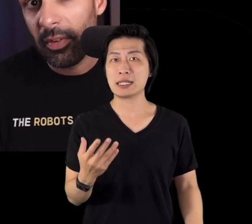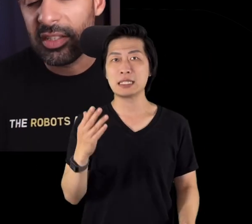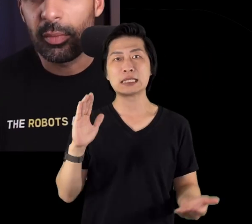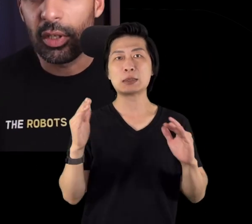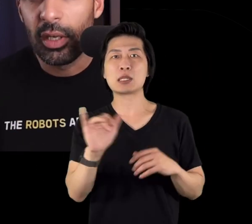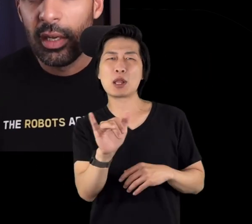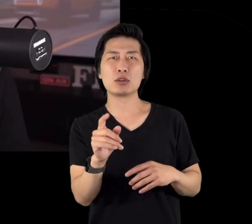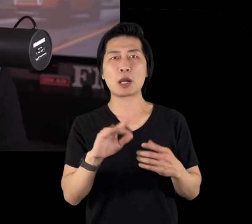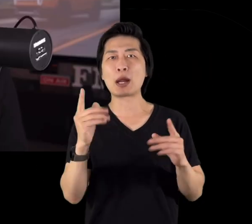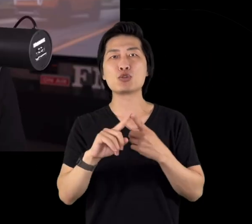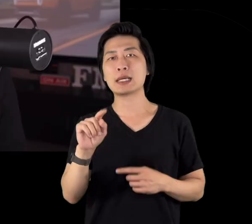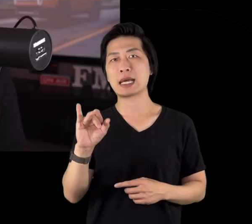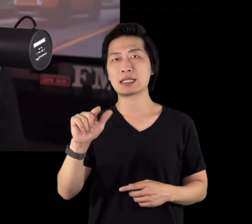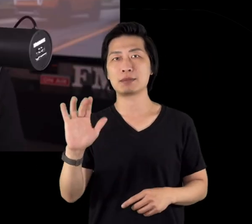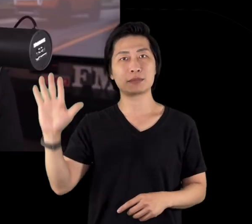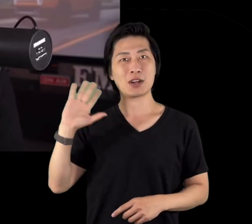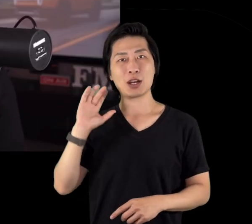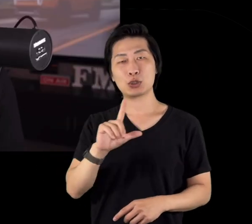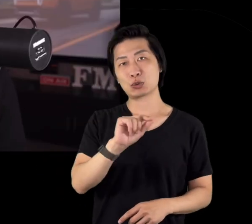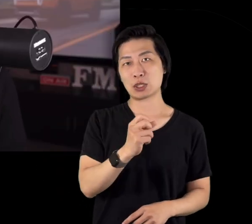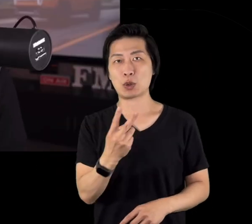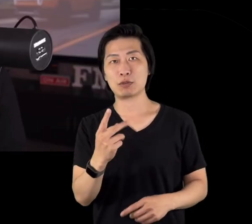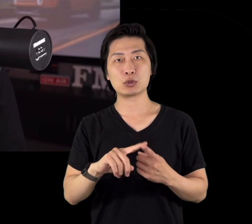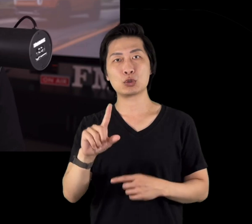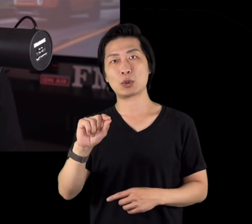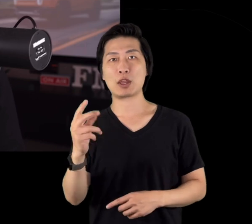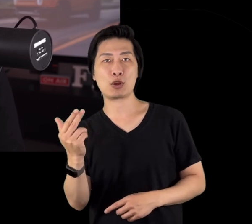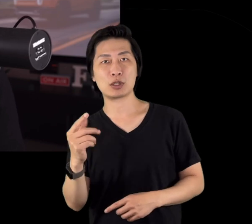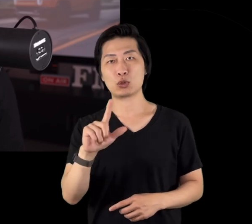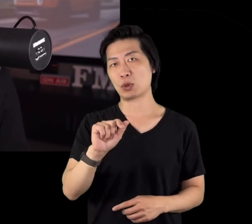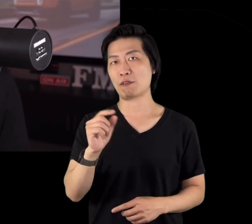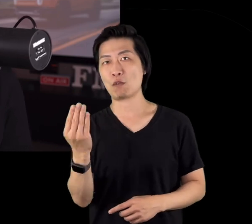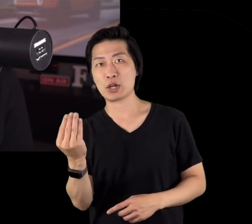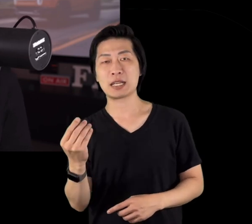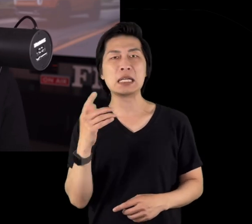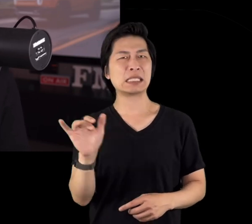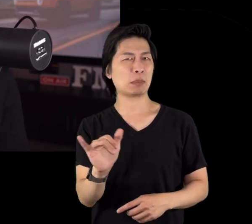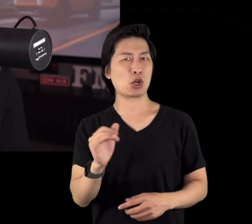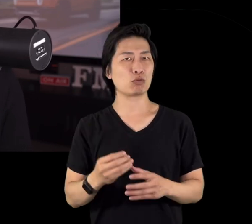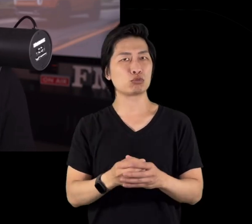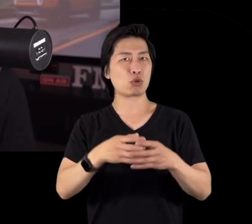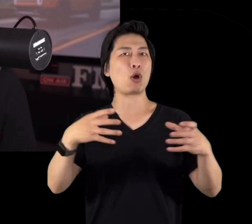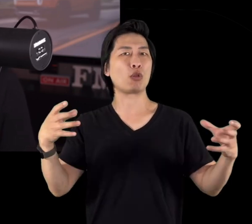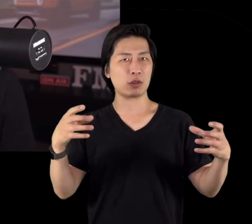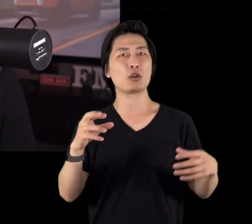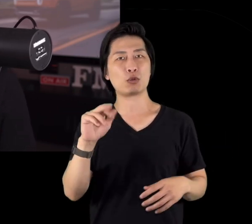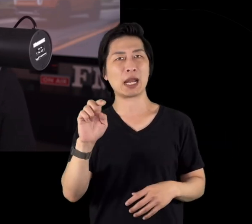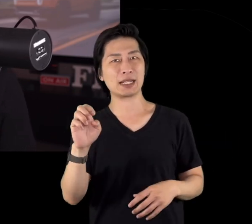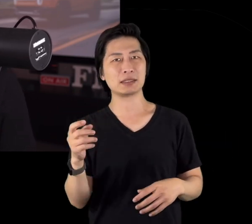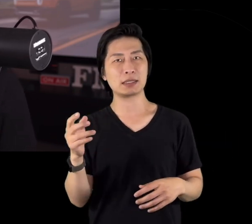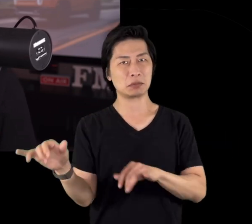up. Very similar to if you compare it to Tesla back in the day, 2012, 2013, 2014, very similar growth rates